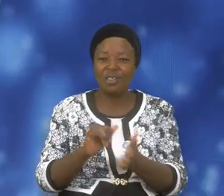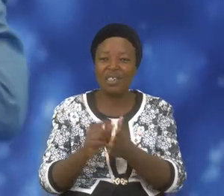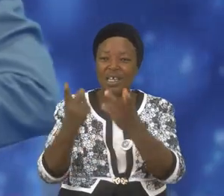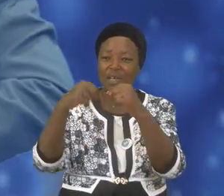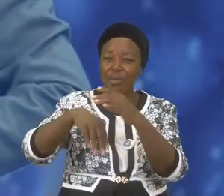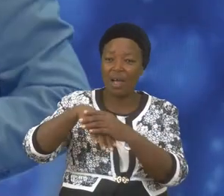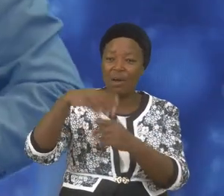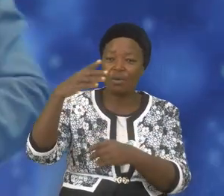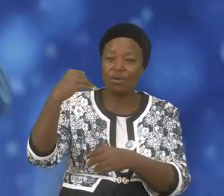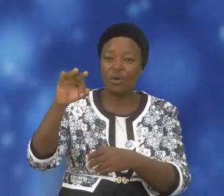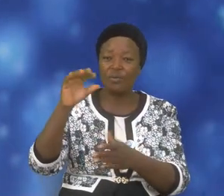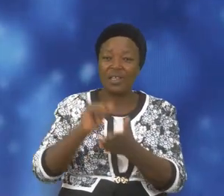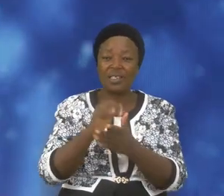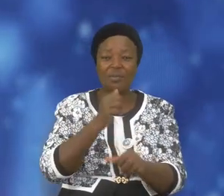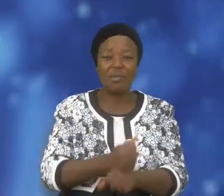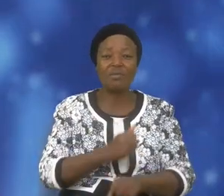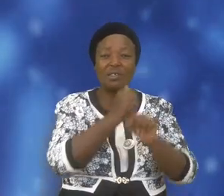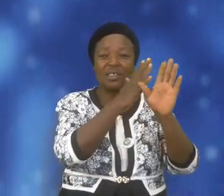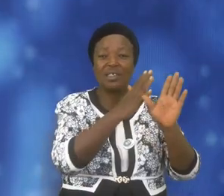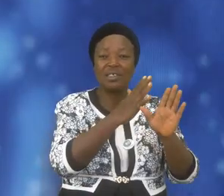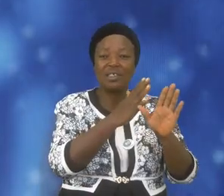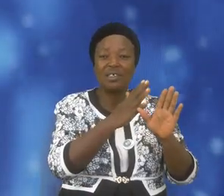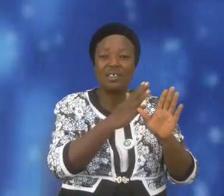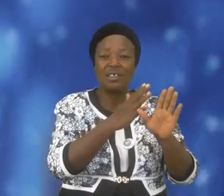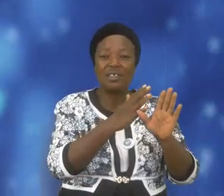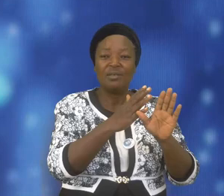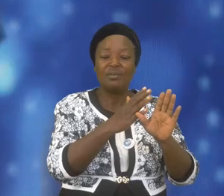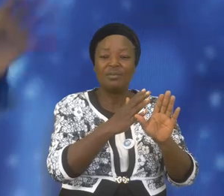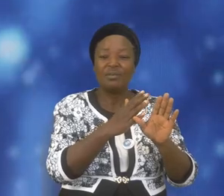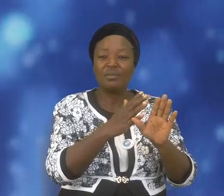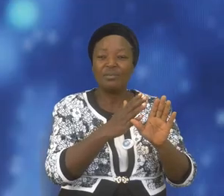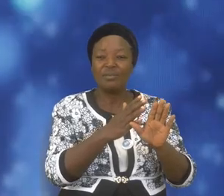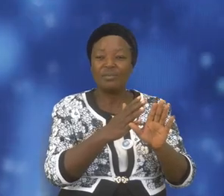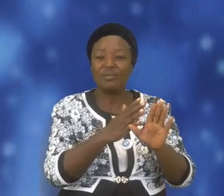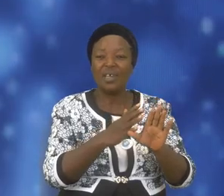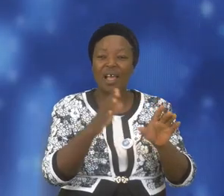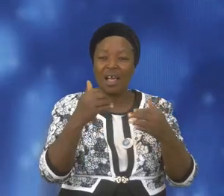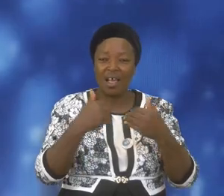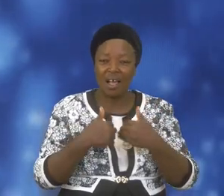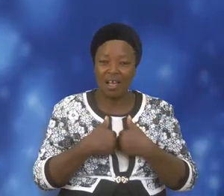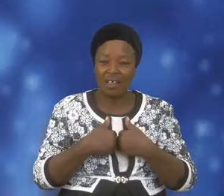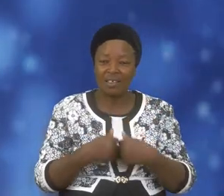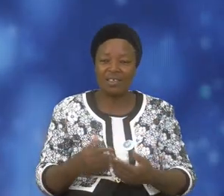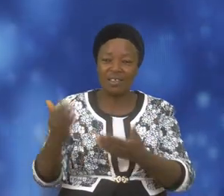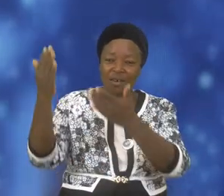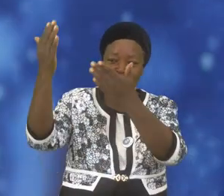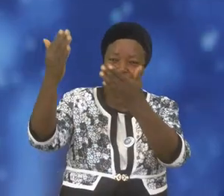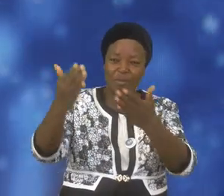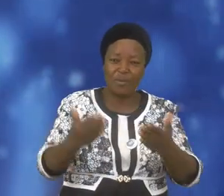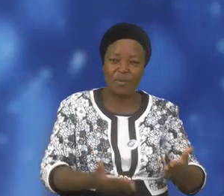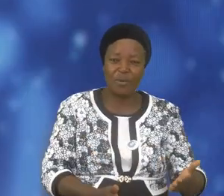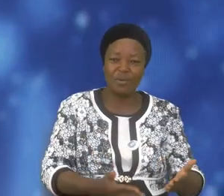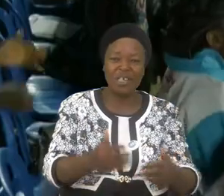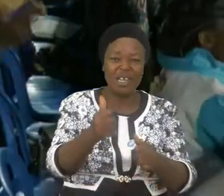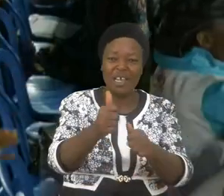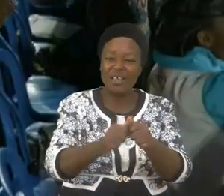hands, has brought every kingdom down. Amen. Darkness